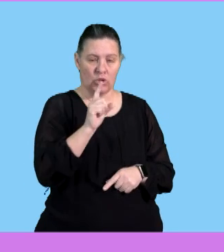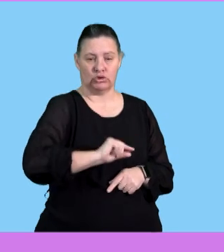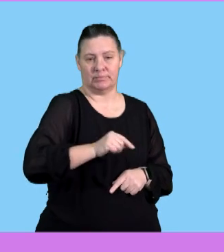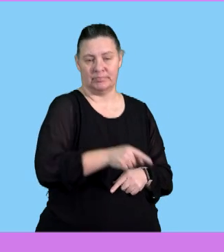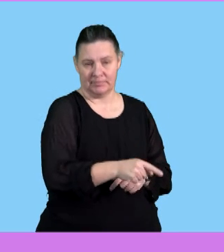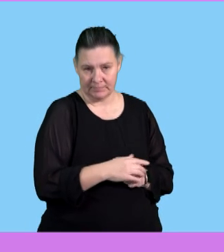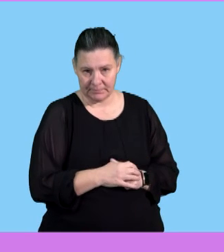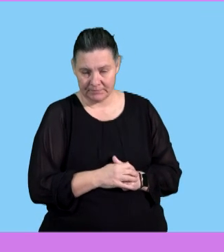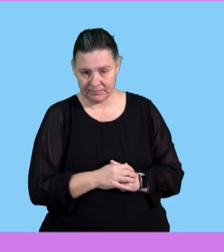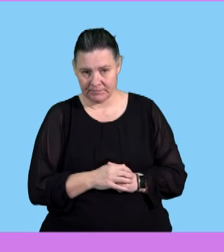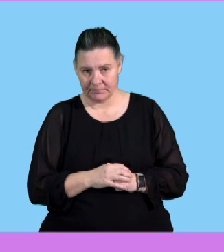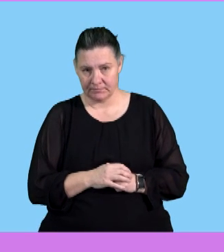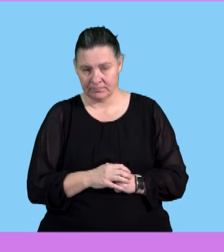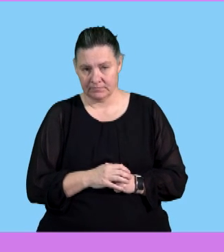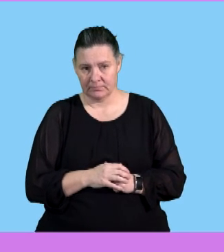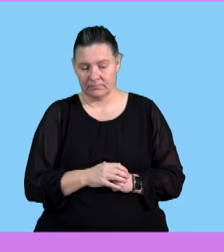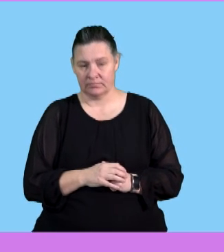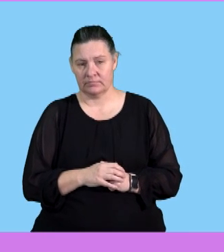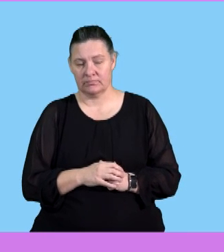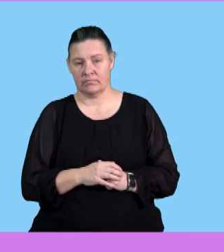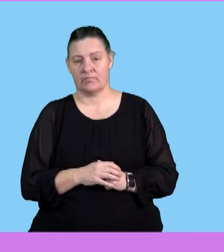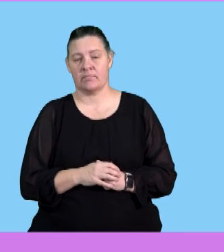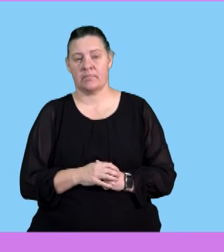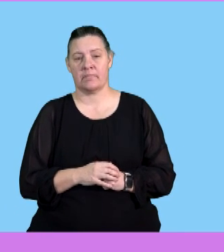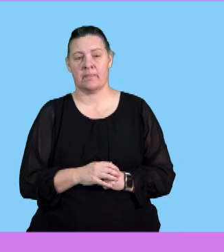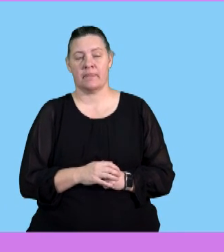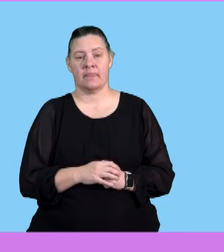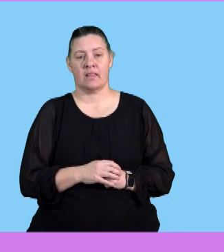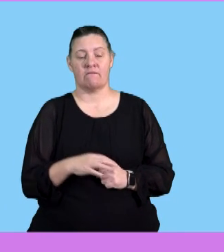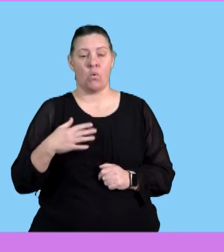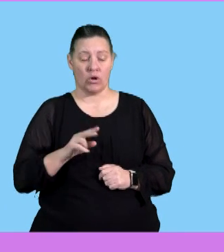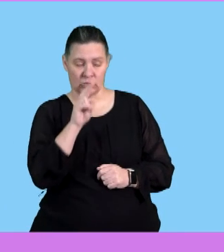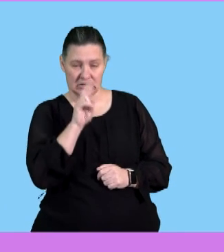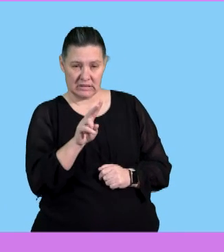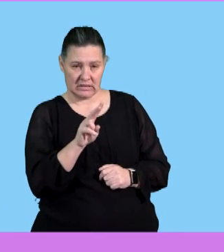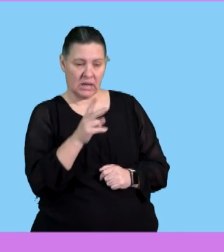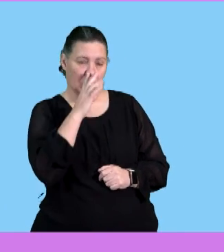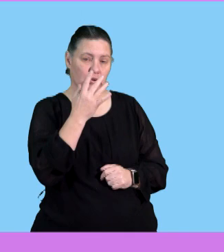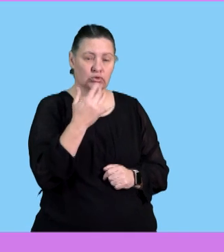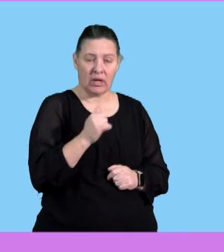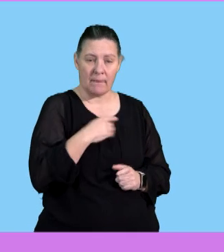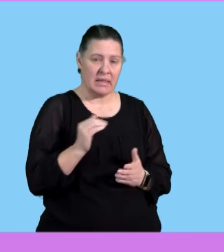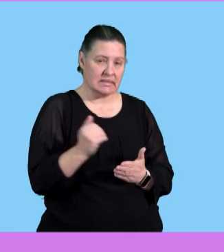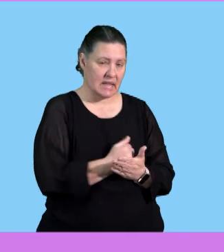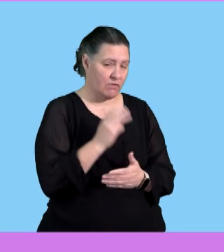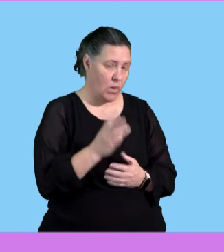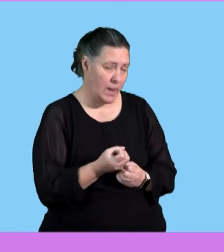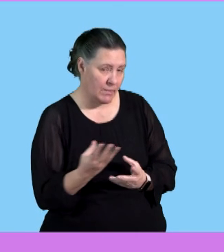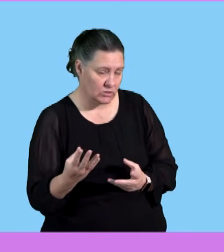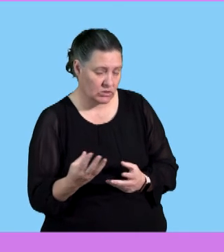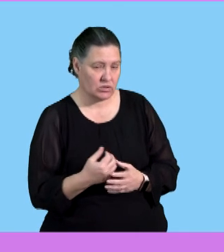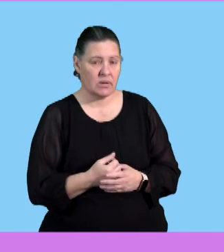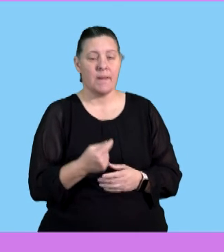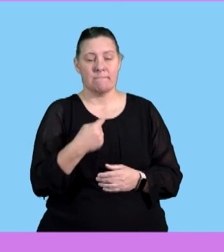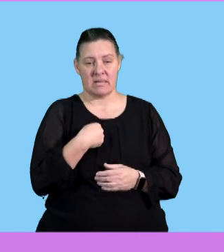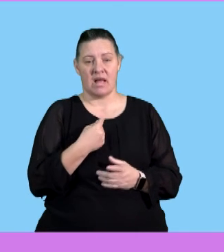I buy the sneakers from the cheapest store. So now if I want to see or check how much am I